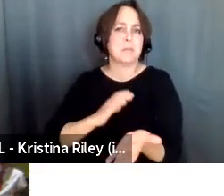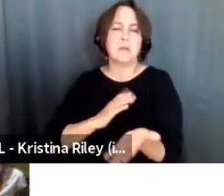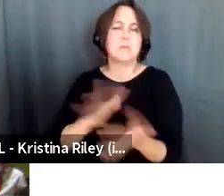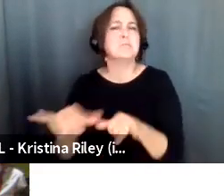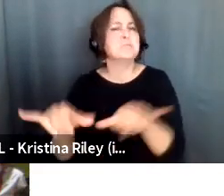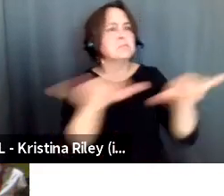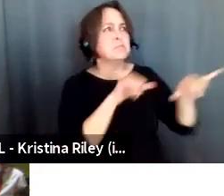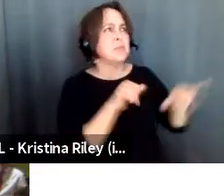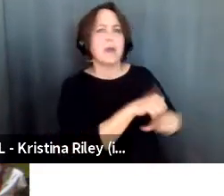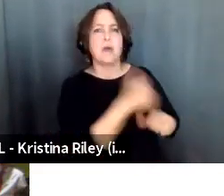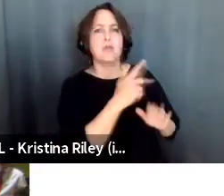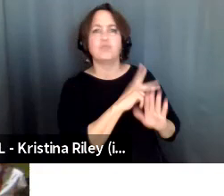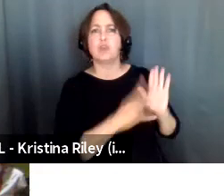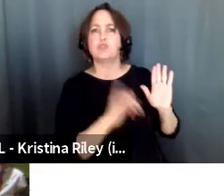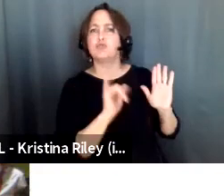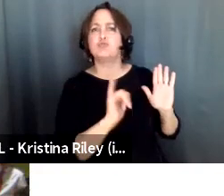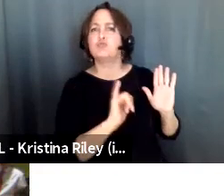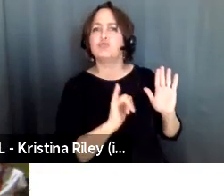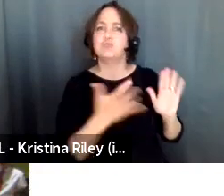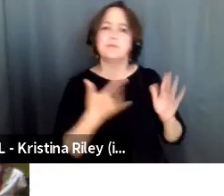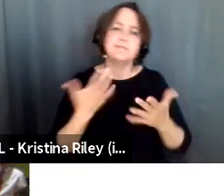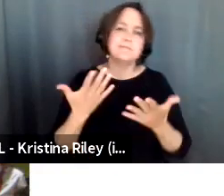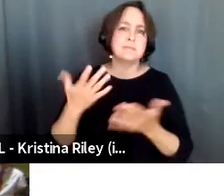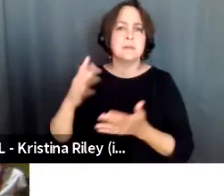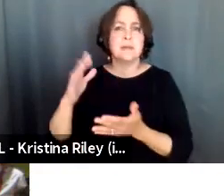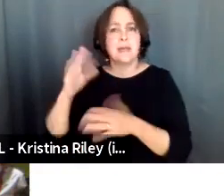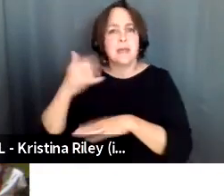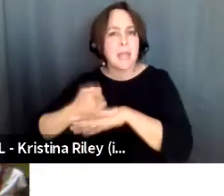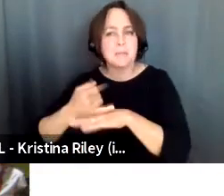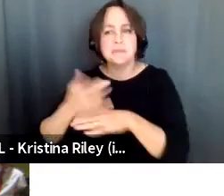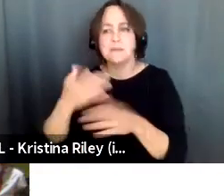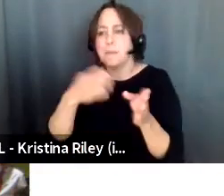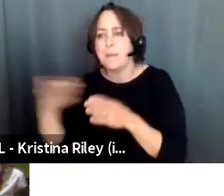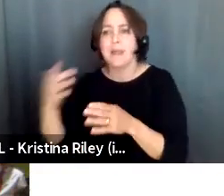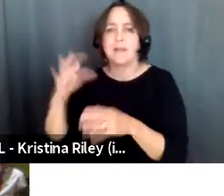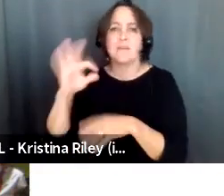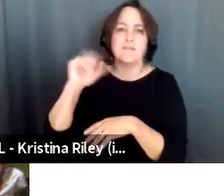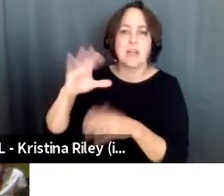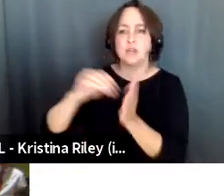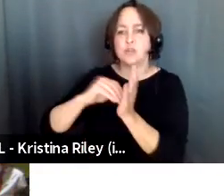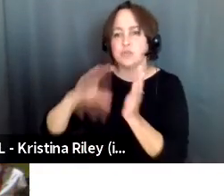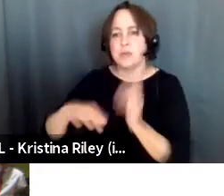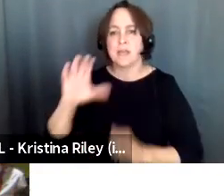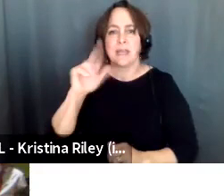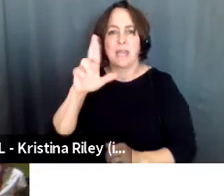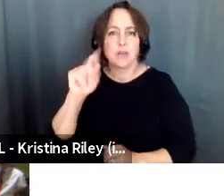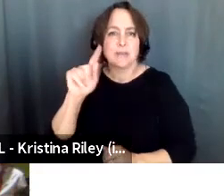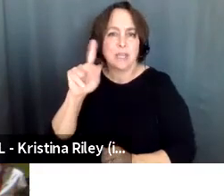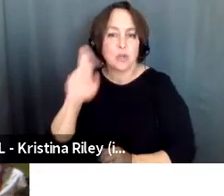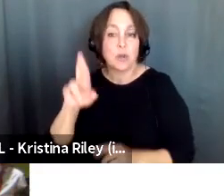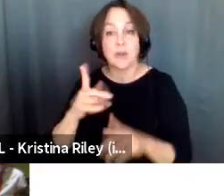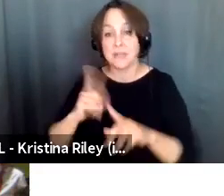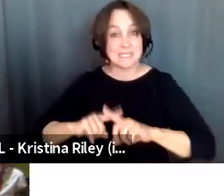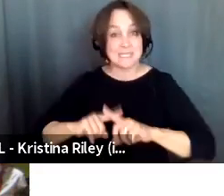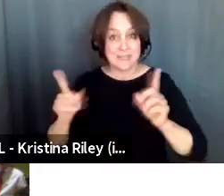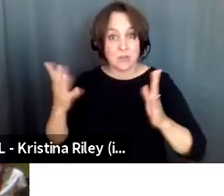It was comprised of campus planners, faculty, students, and caretakers. But what the difference with Gallaudet is the amount